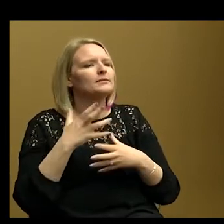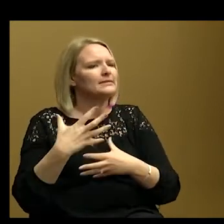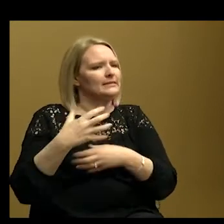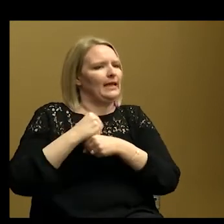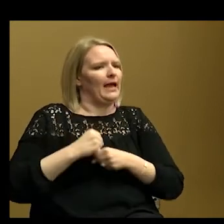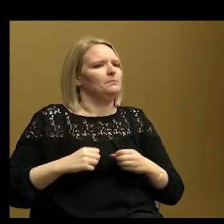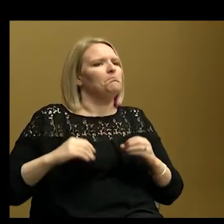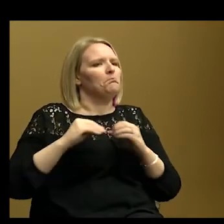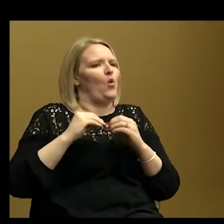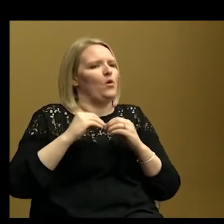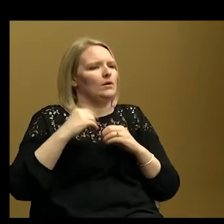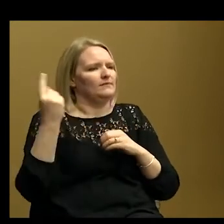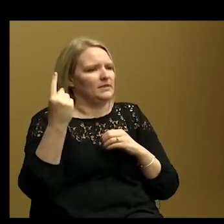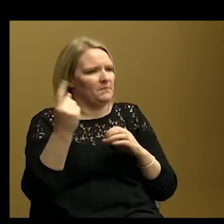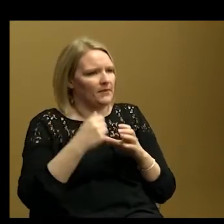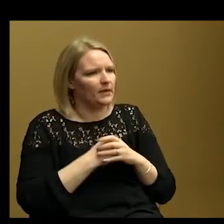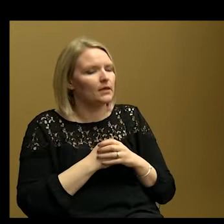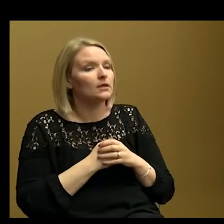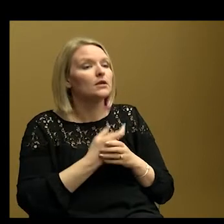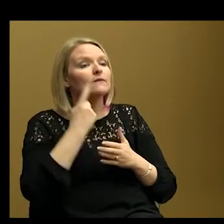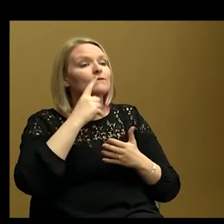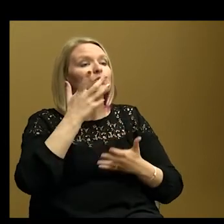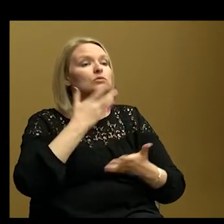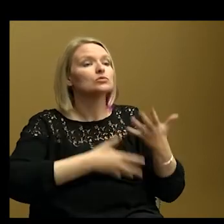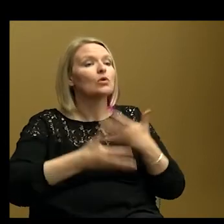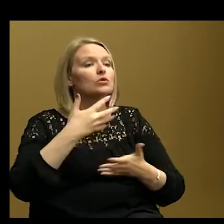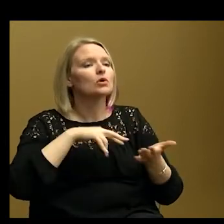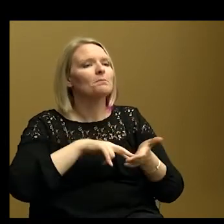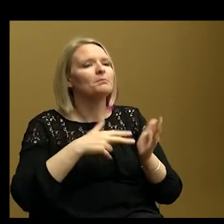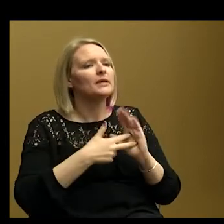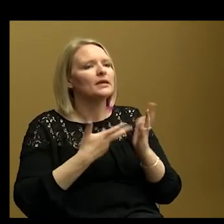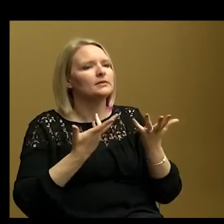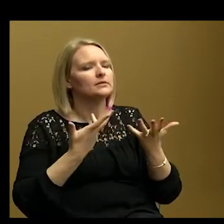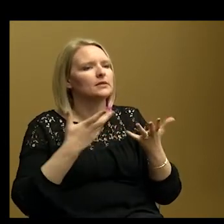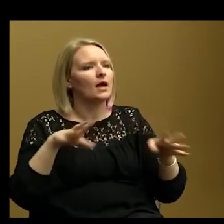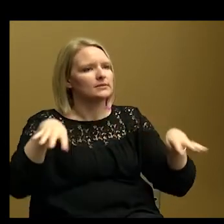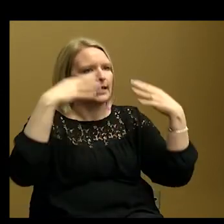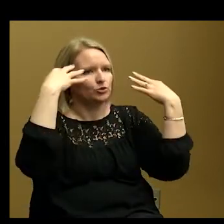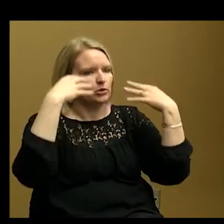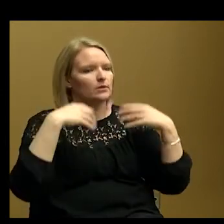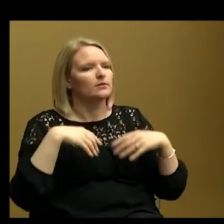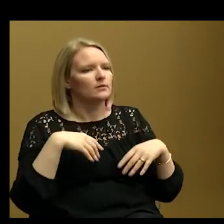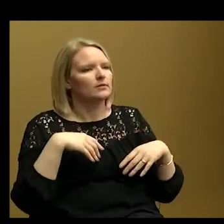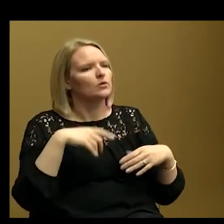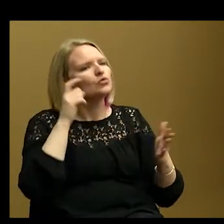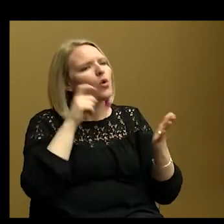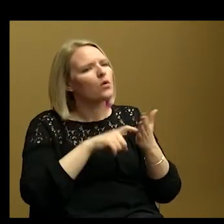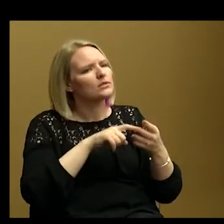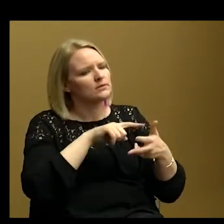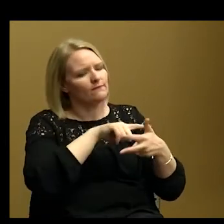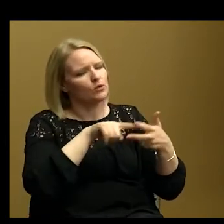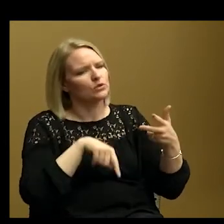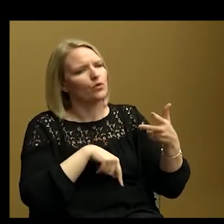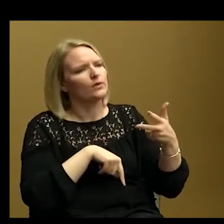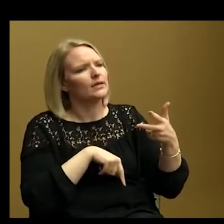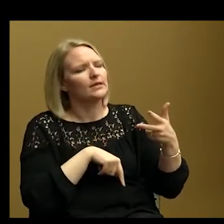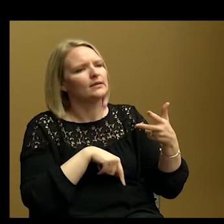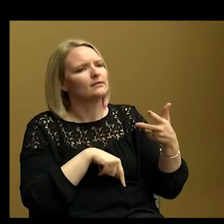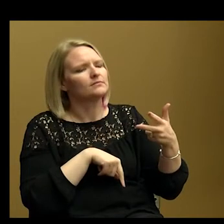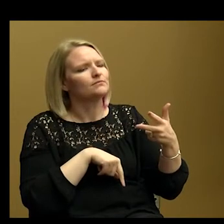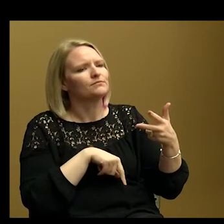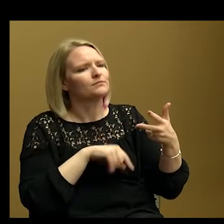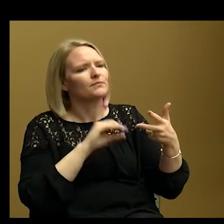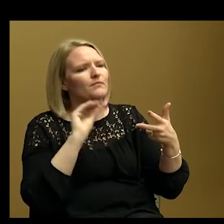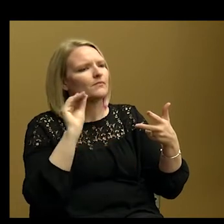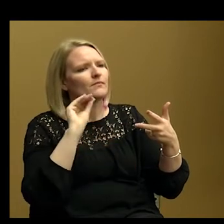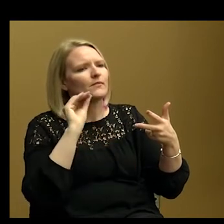something. And then for social would mean attract attention. If you'll notice the first 3, there's nothing